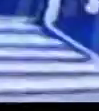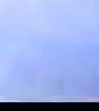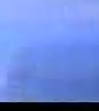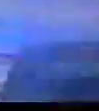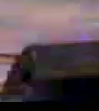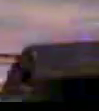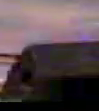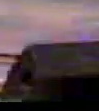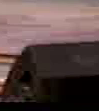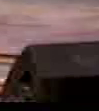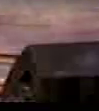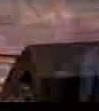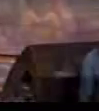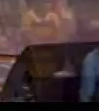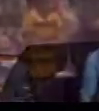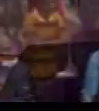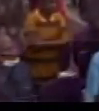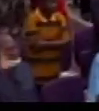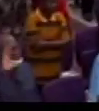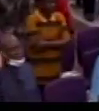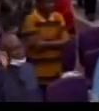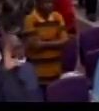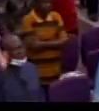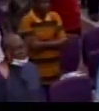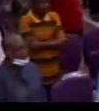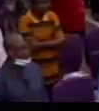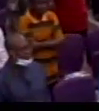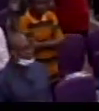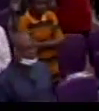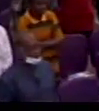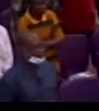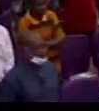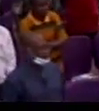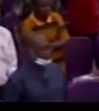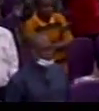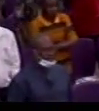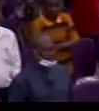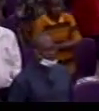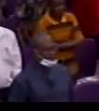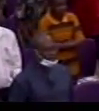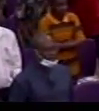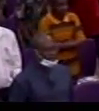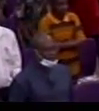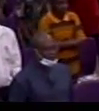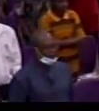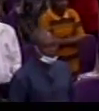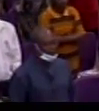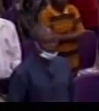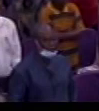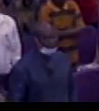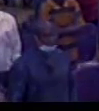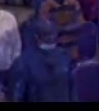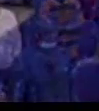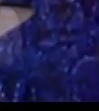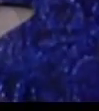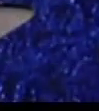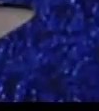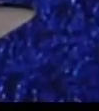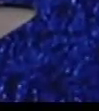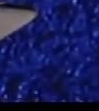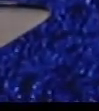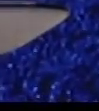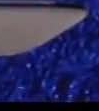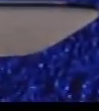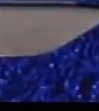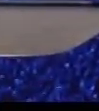Edge I welcome everyone tonight in Jesus name but I pray that